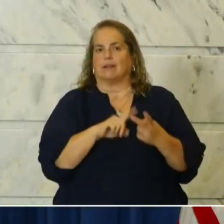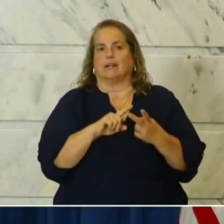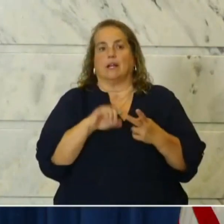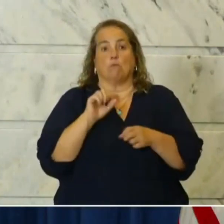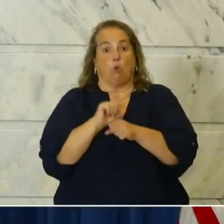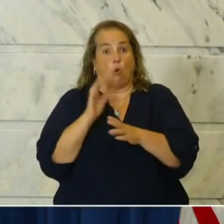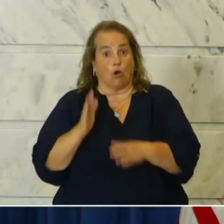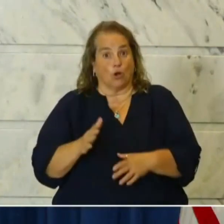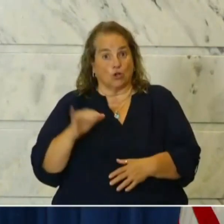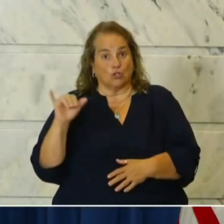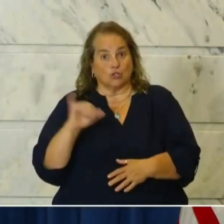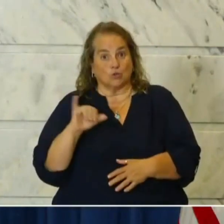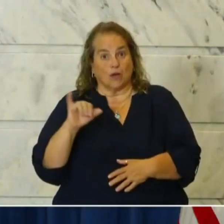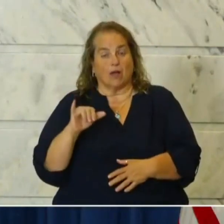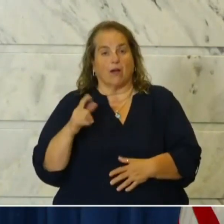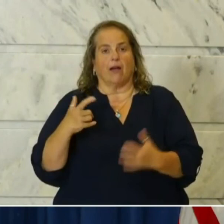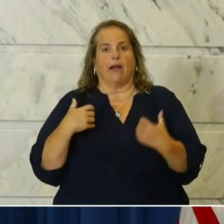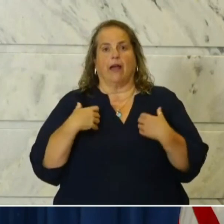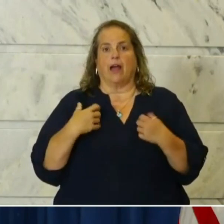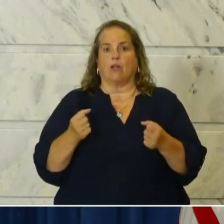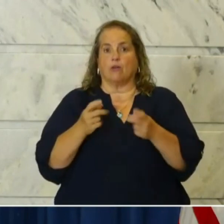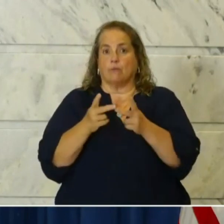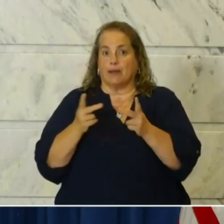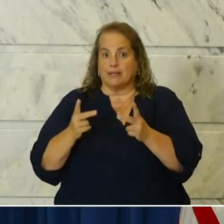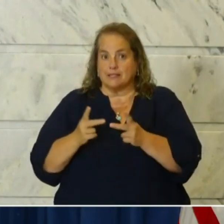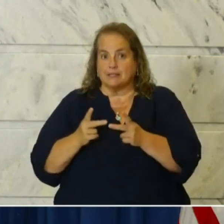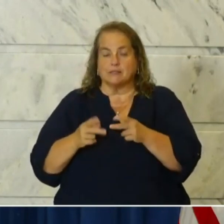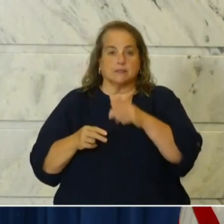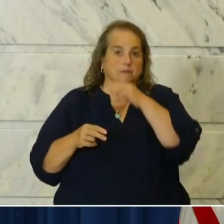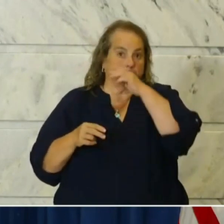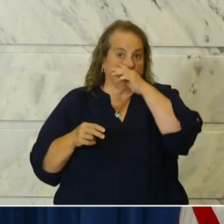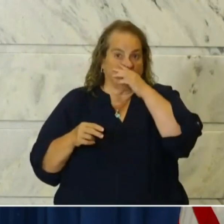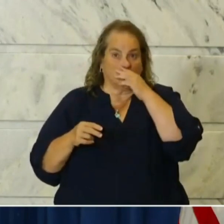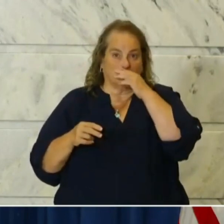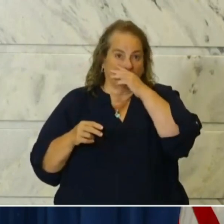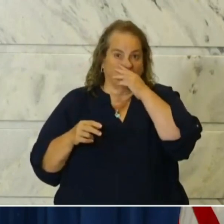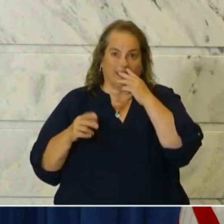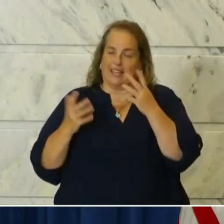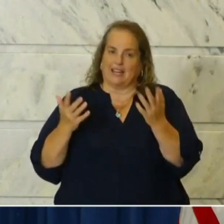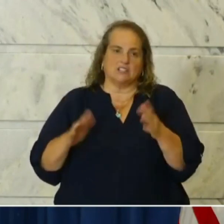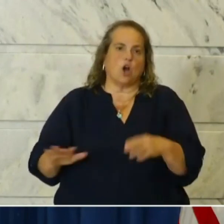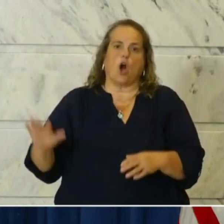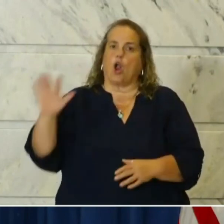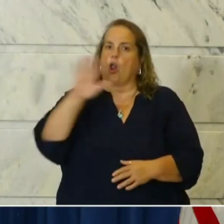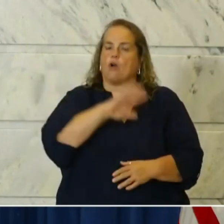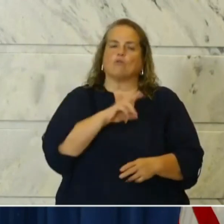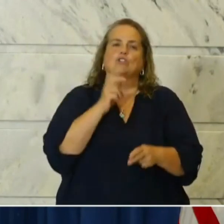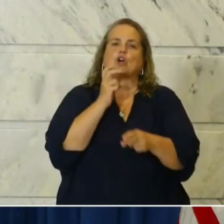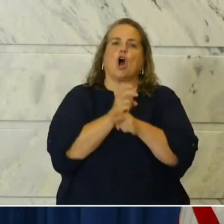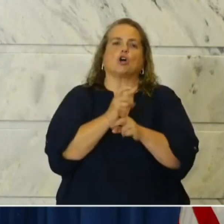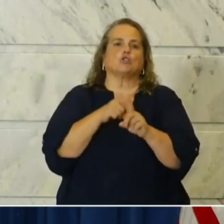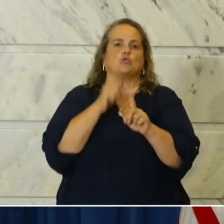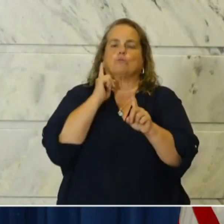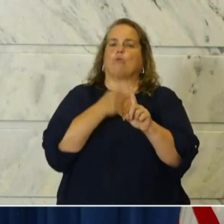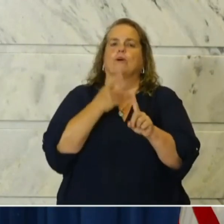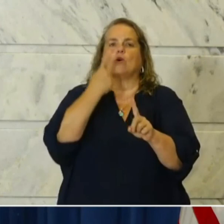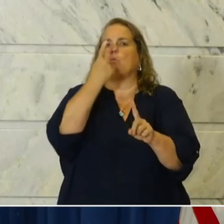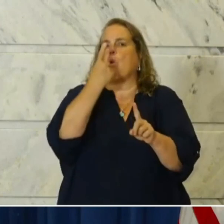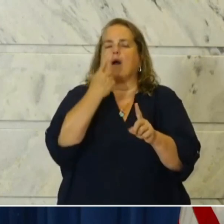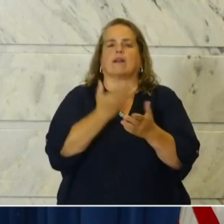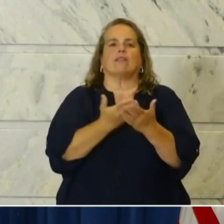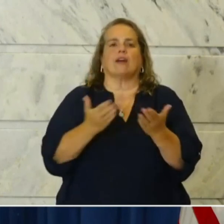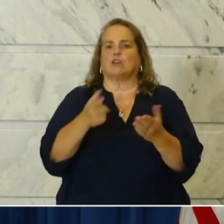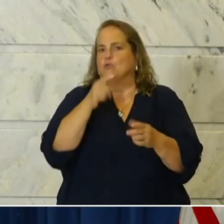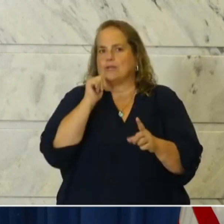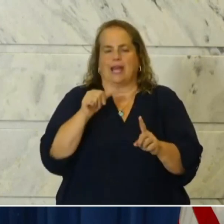employers, health facilities. It's just across the board. It's hard to single. There's not one certain thing you